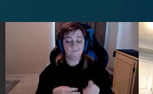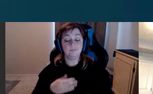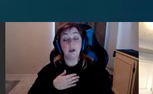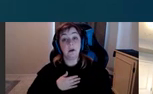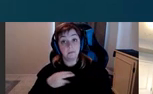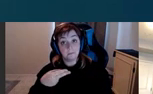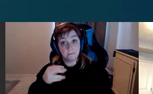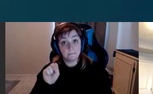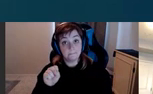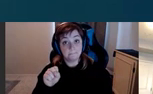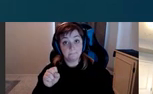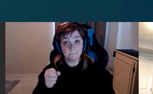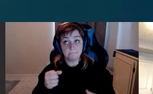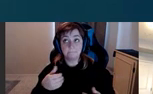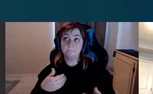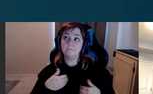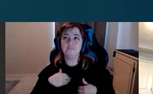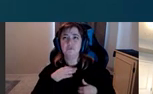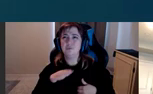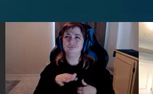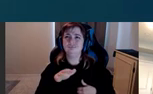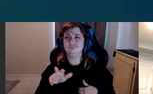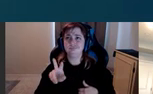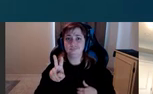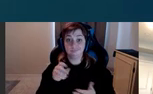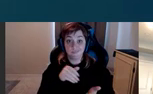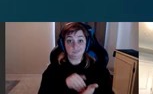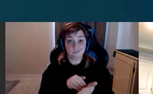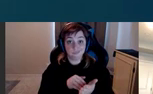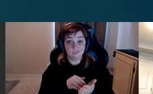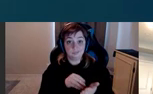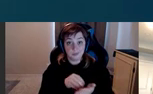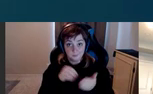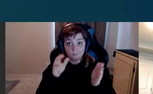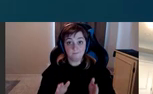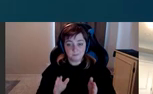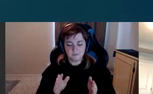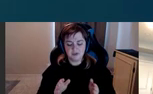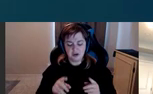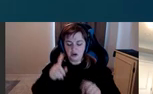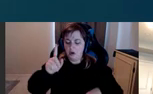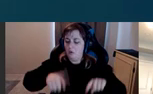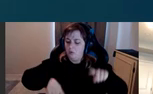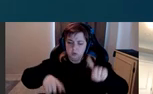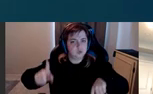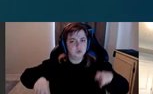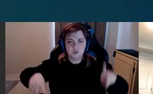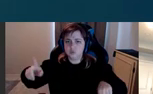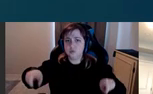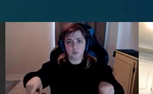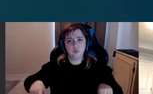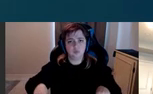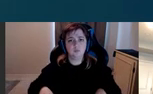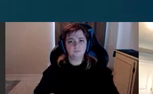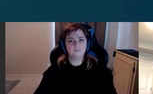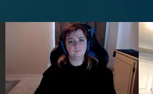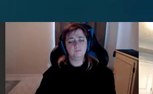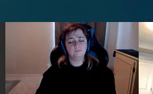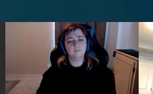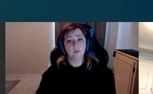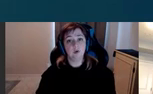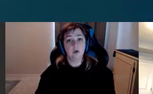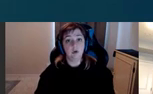2,000 students, and it was one of the most diverse high schools in America, and saying so in that